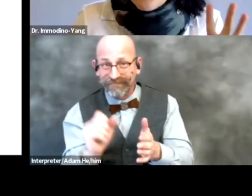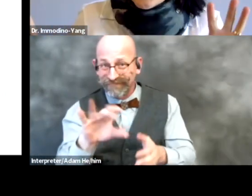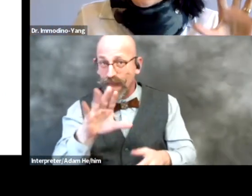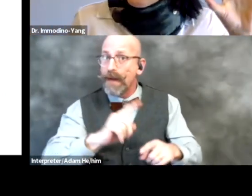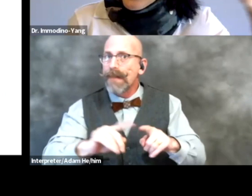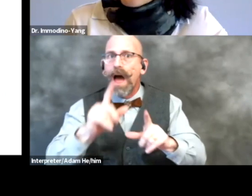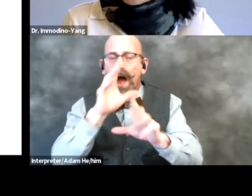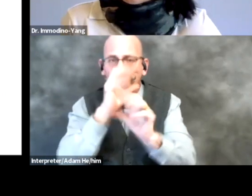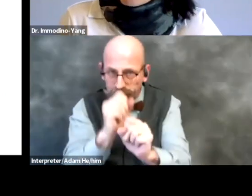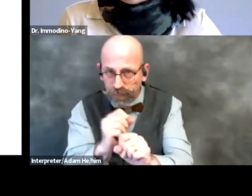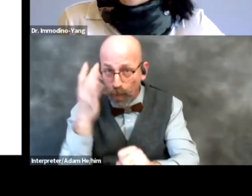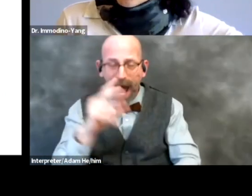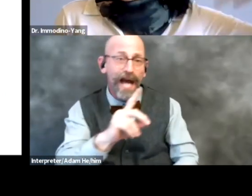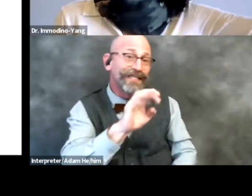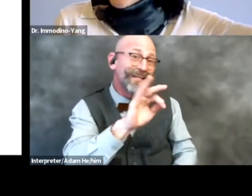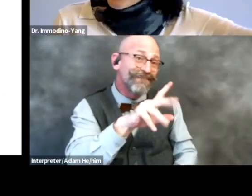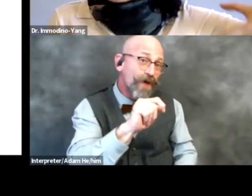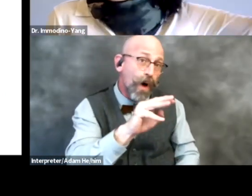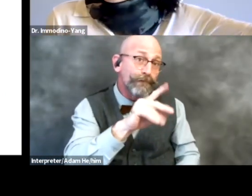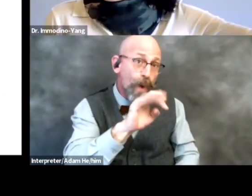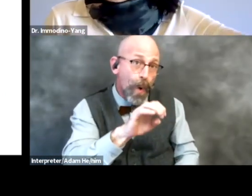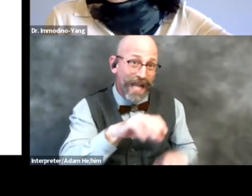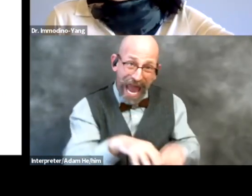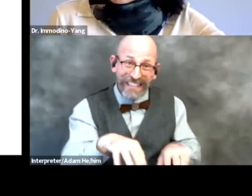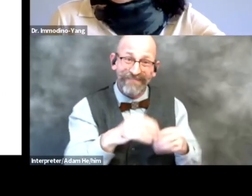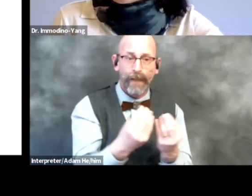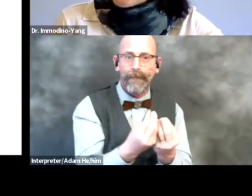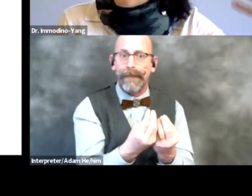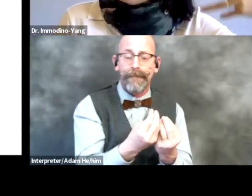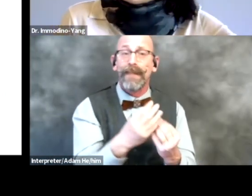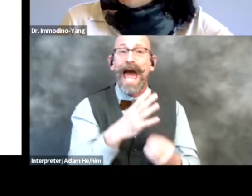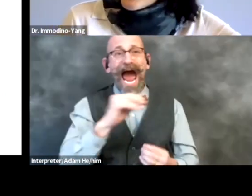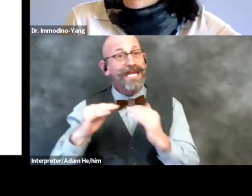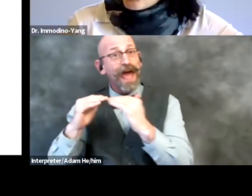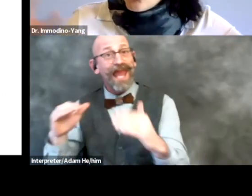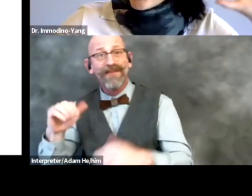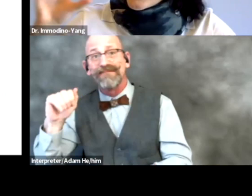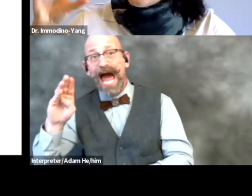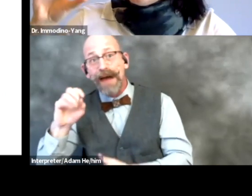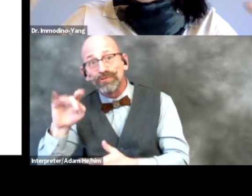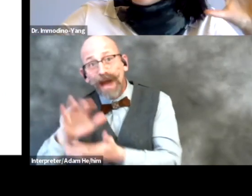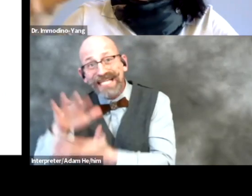mode activity and the level of transcendent or abstract thinking that the kid gave to that